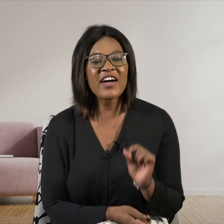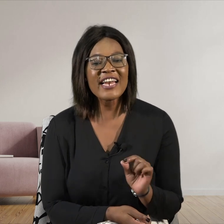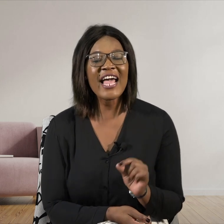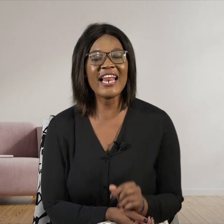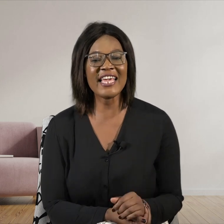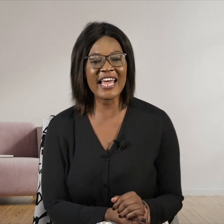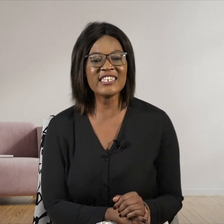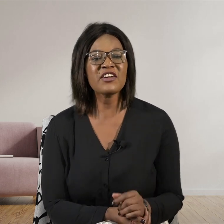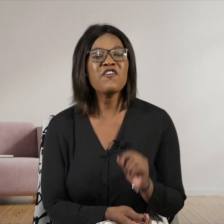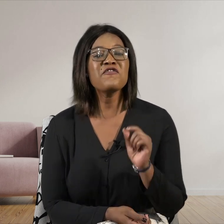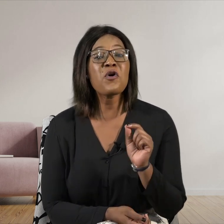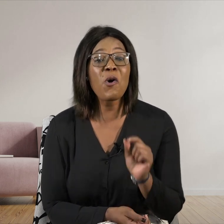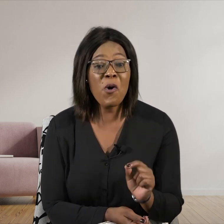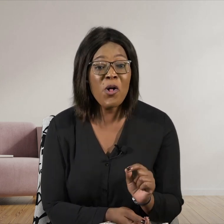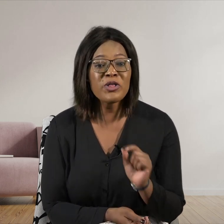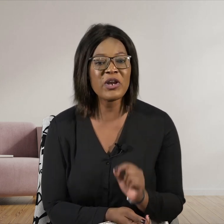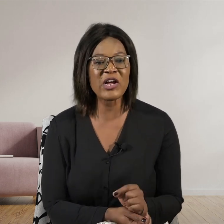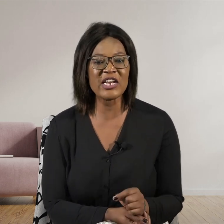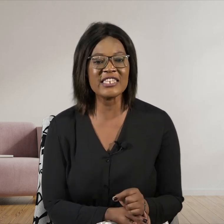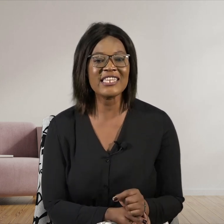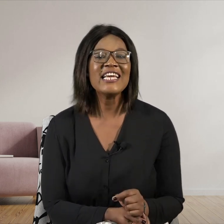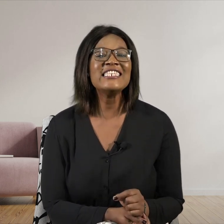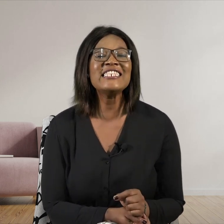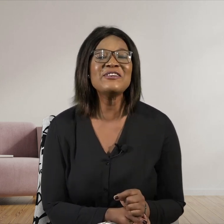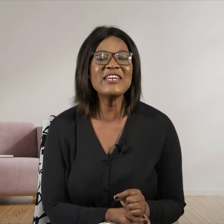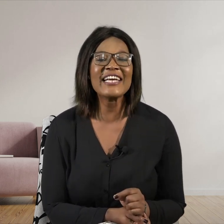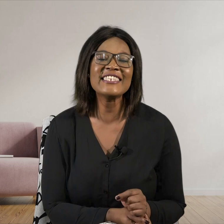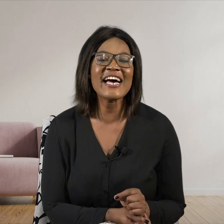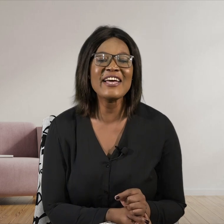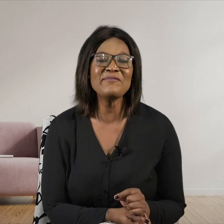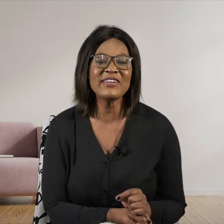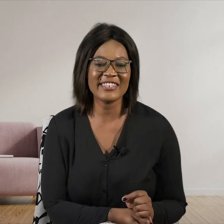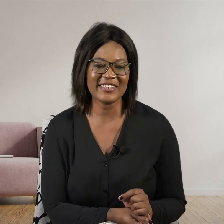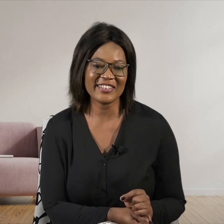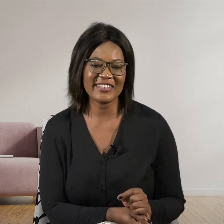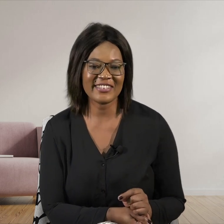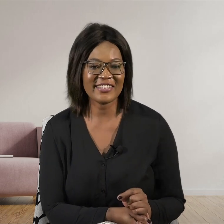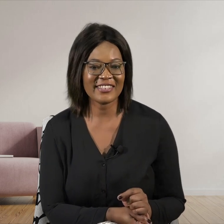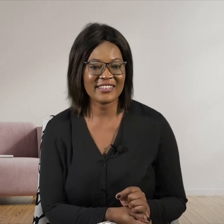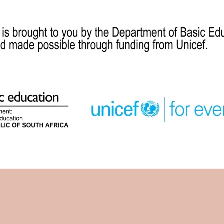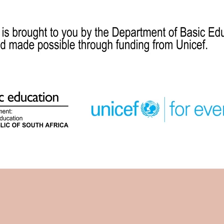fun and engaging for all your learners. See you next time.